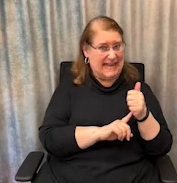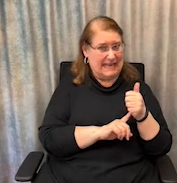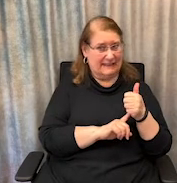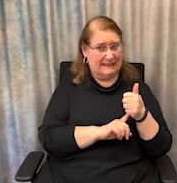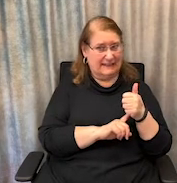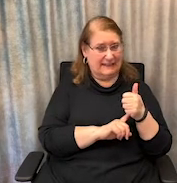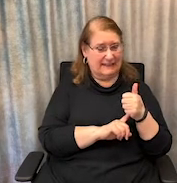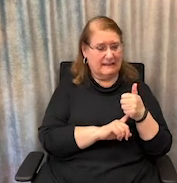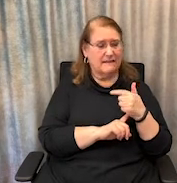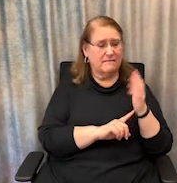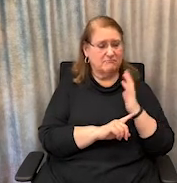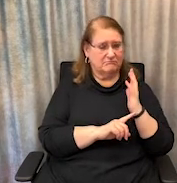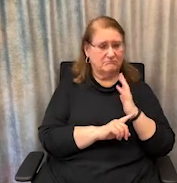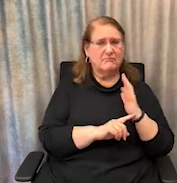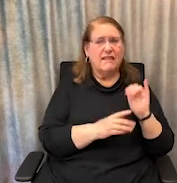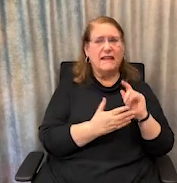and